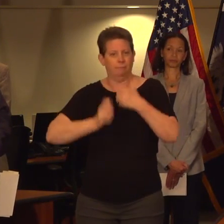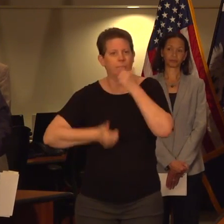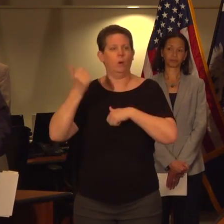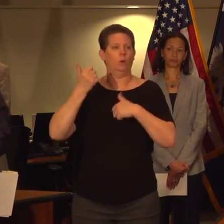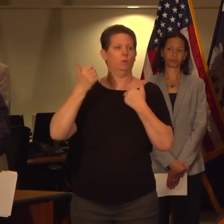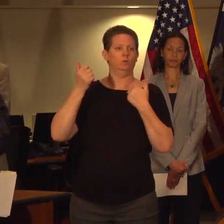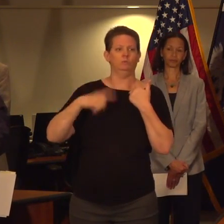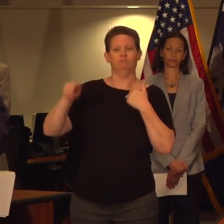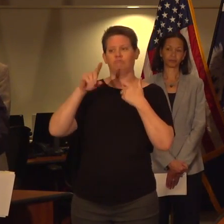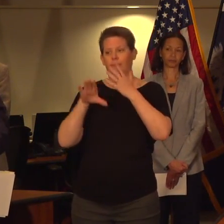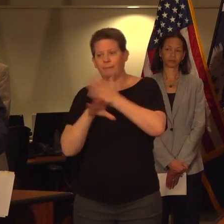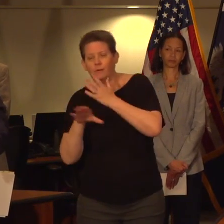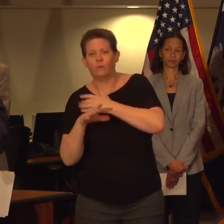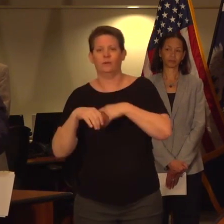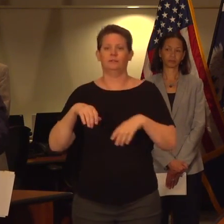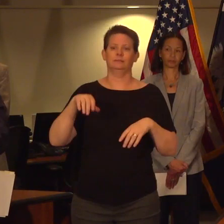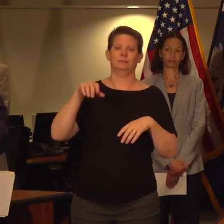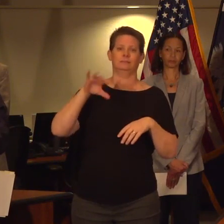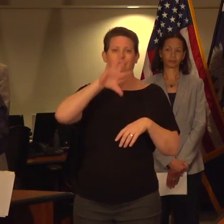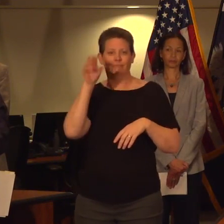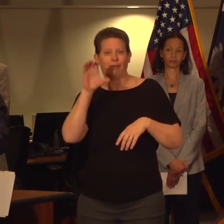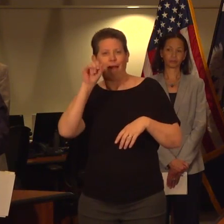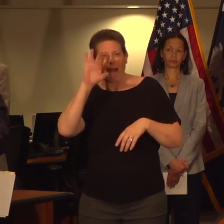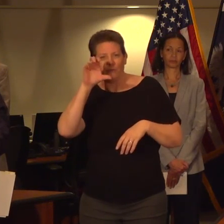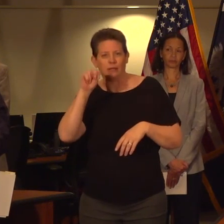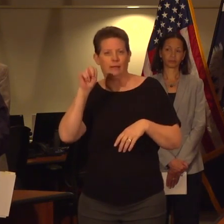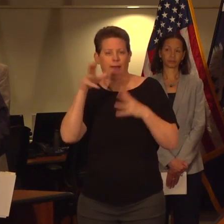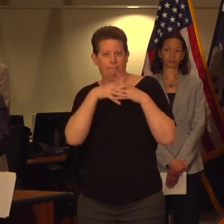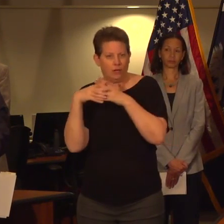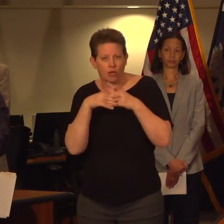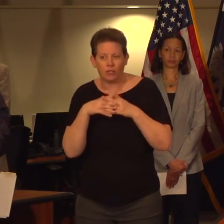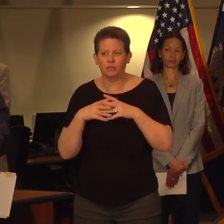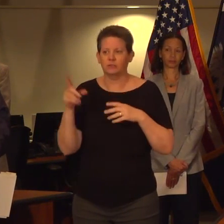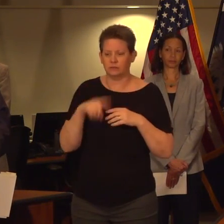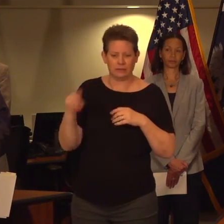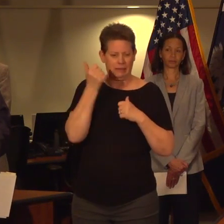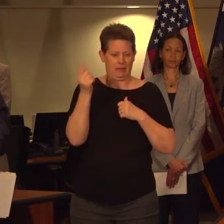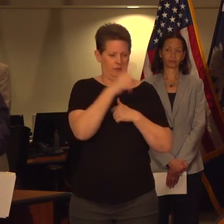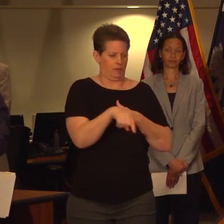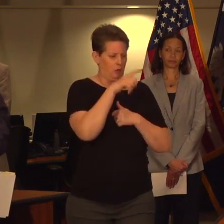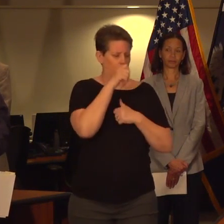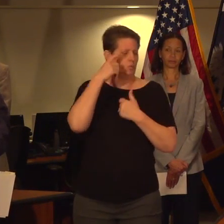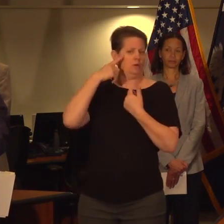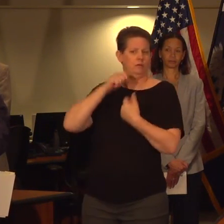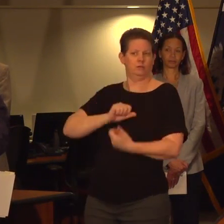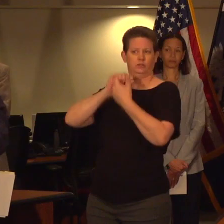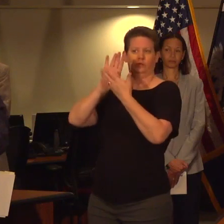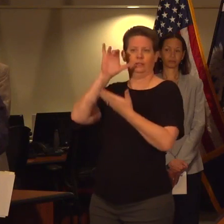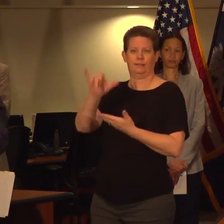community, is anything in that program or the meetings that you all have that's going to speak directly into what's being done to help those